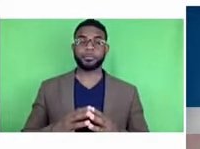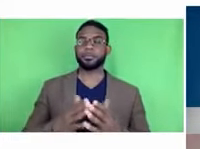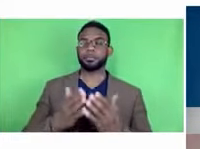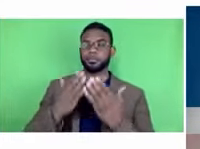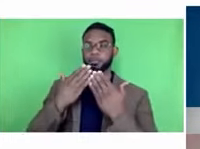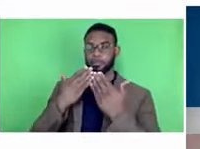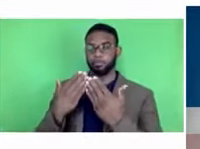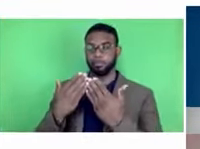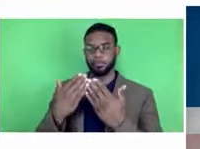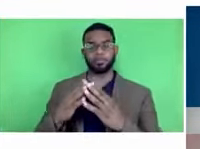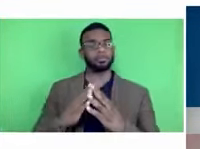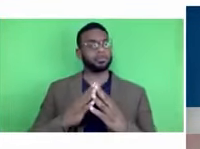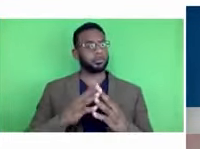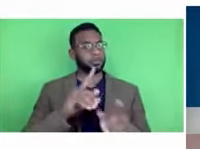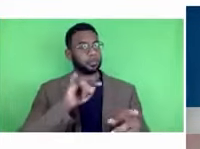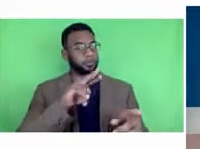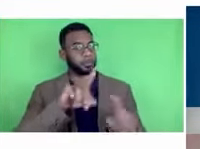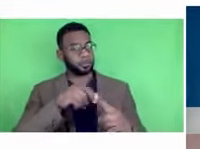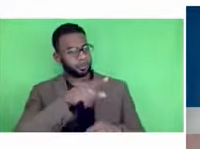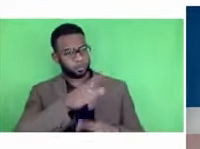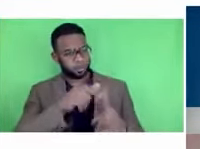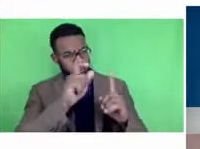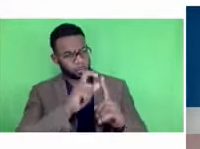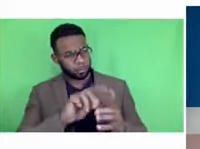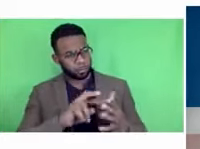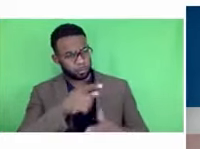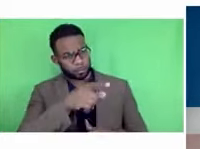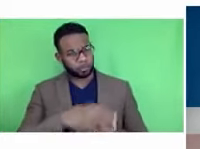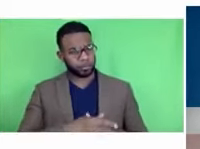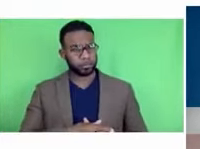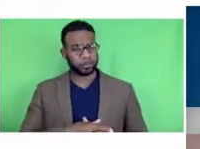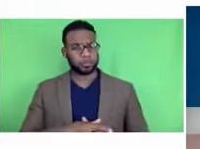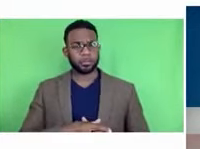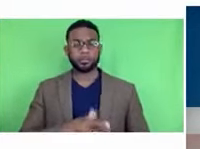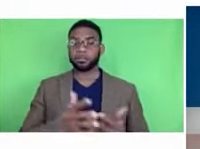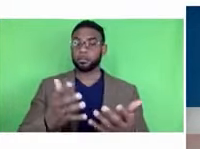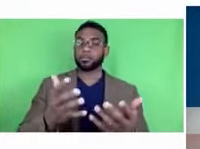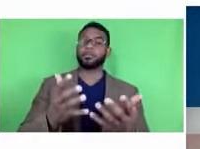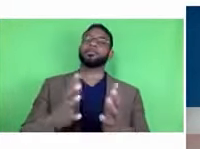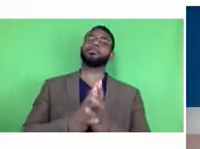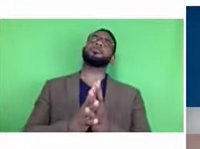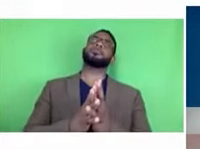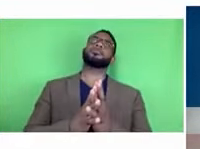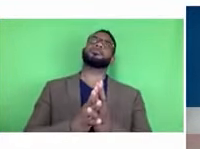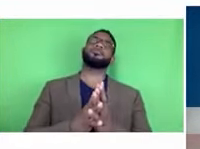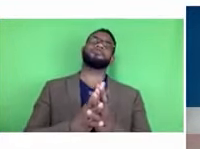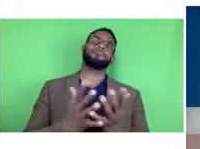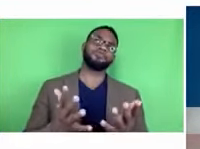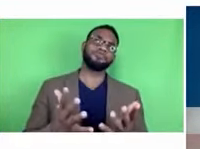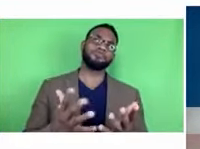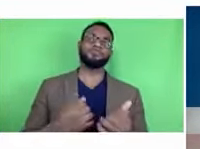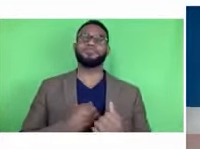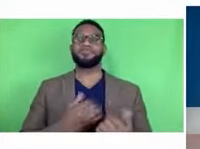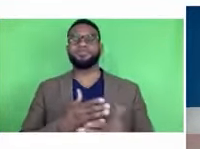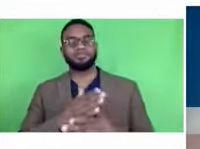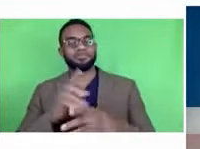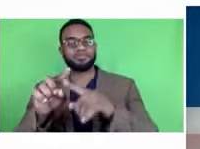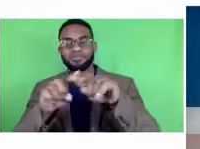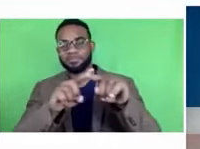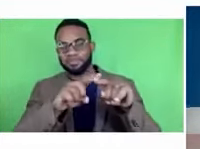you. And Travis, how about you? What do those terms mean to you? So disclosure, it depends on